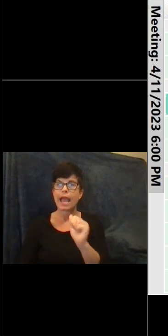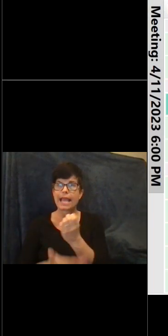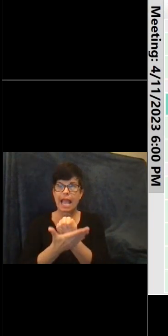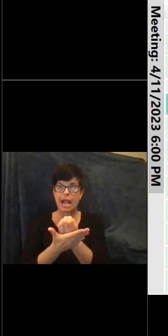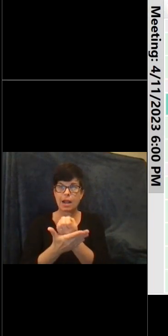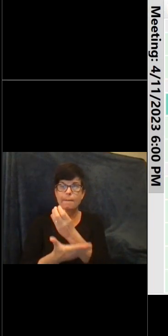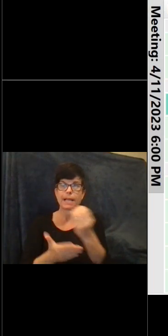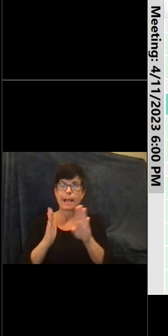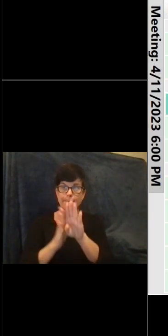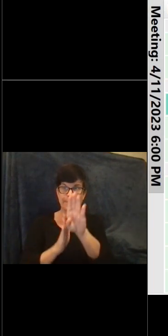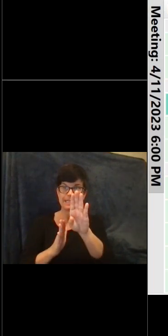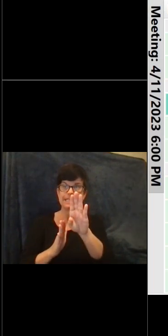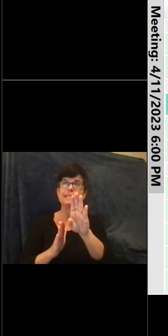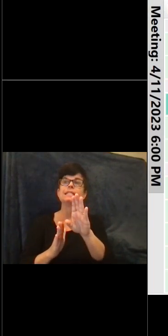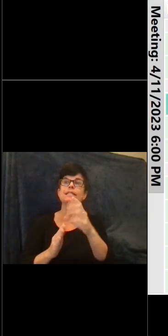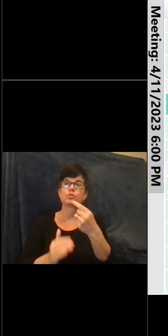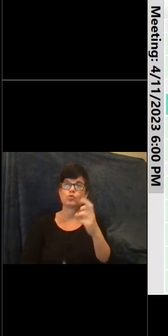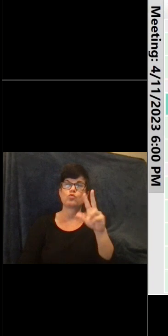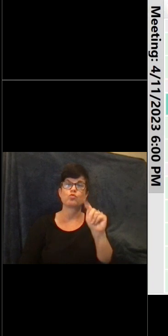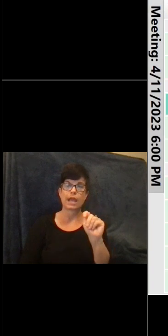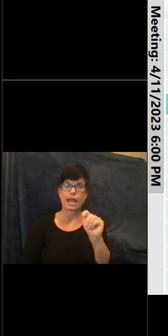Update.